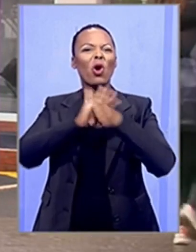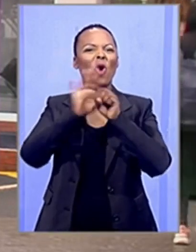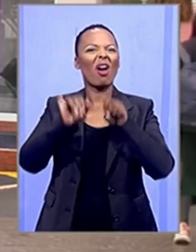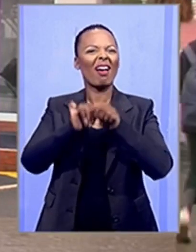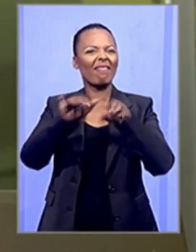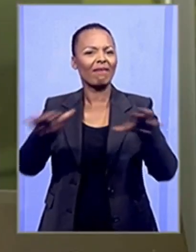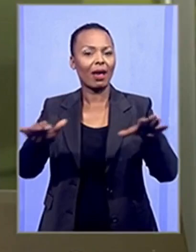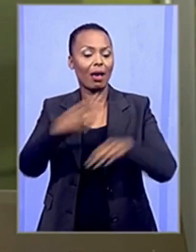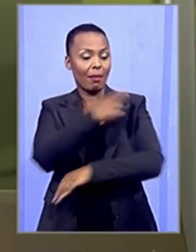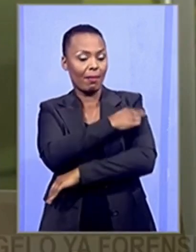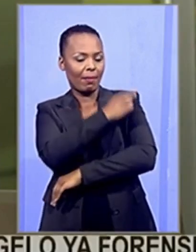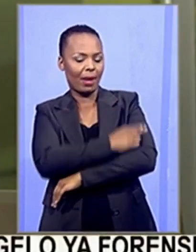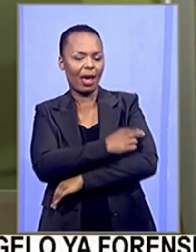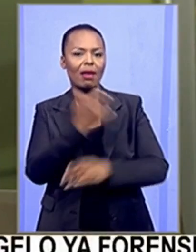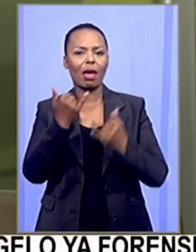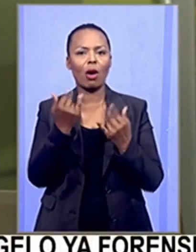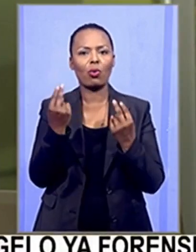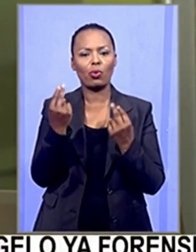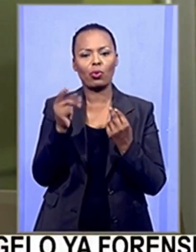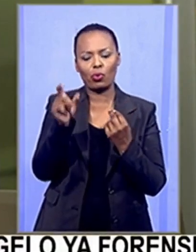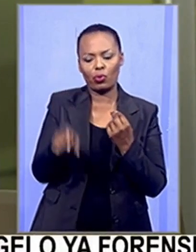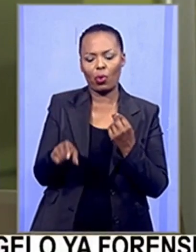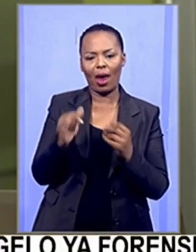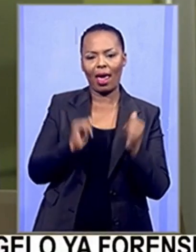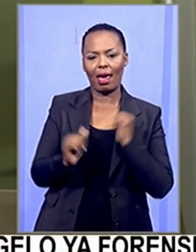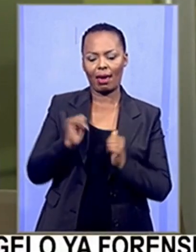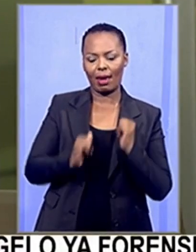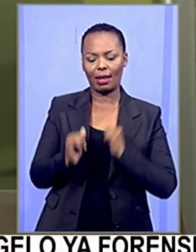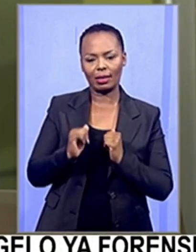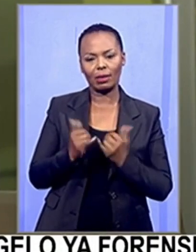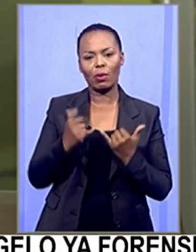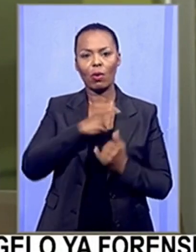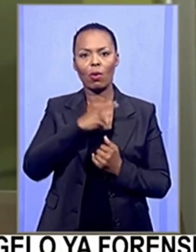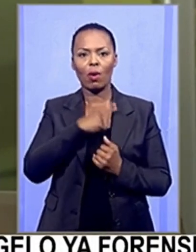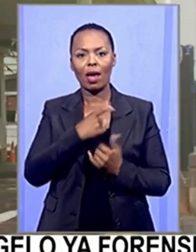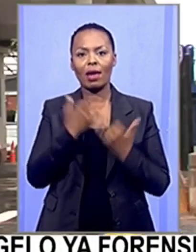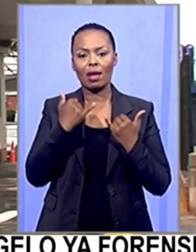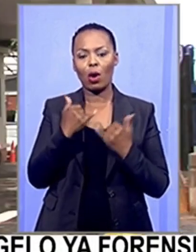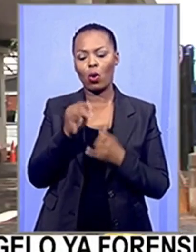Sepetlele jaanong se tsamaisiwa ke molaodi wa nama o sa tshwerwe morago ga gore